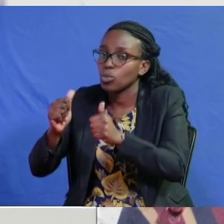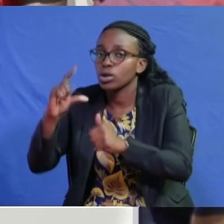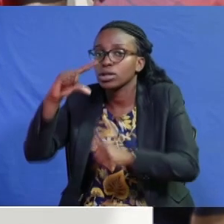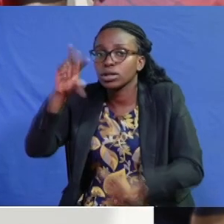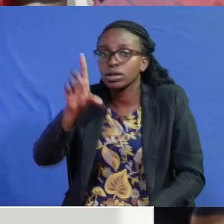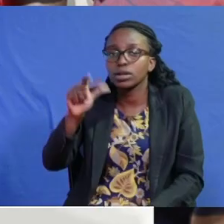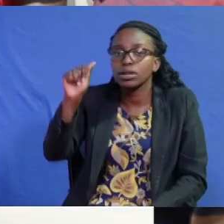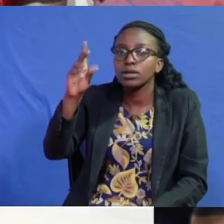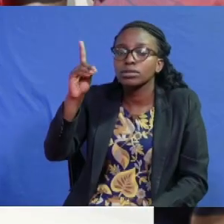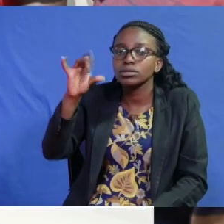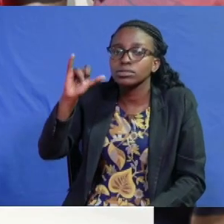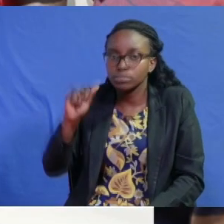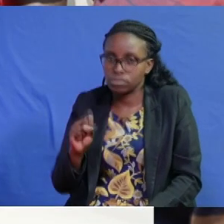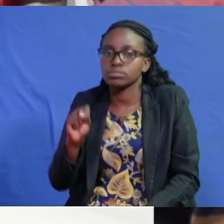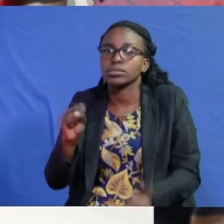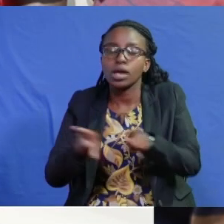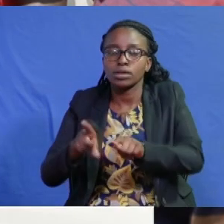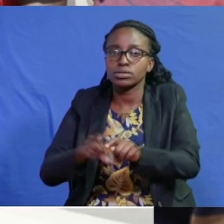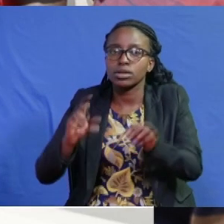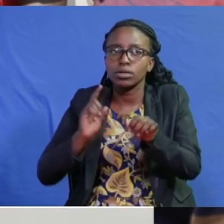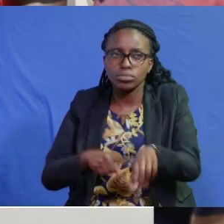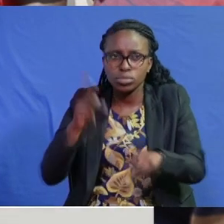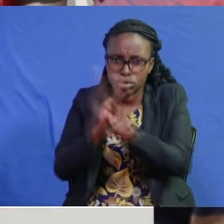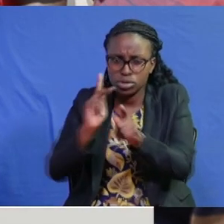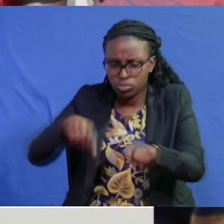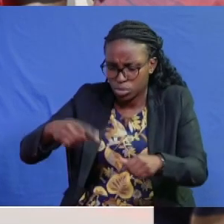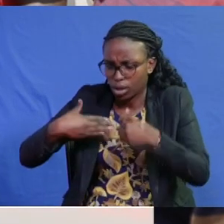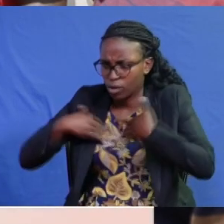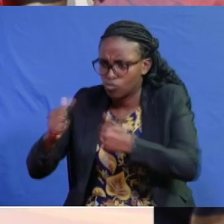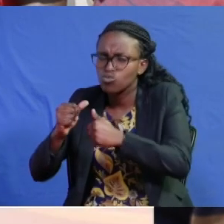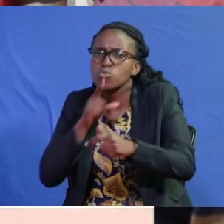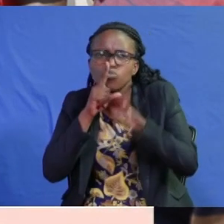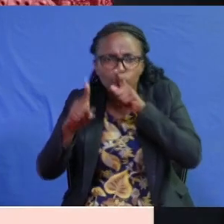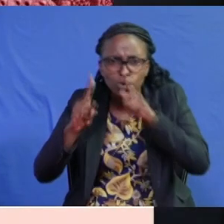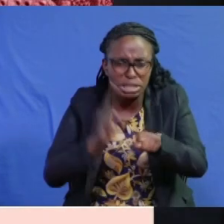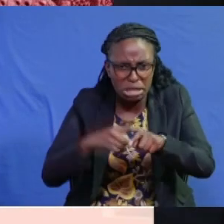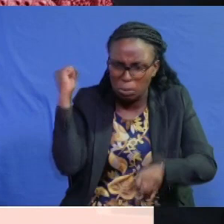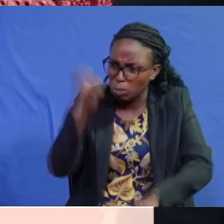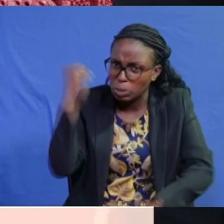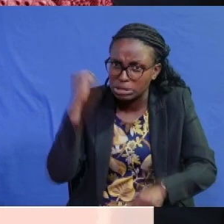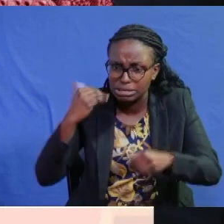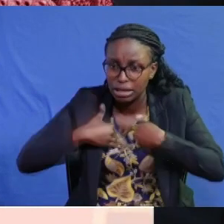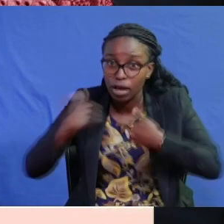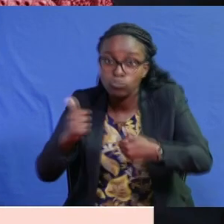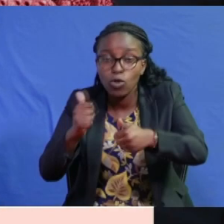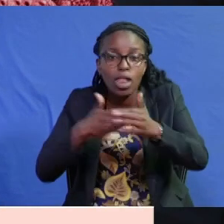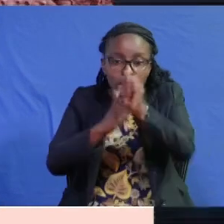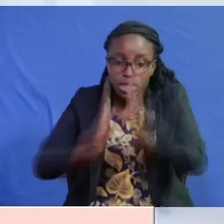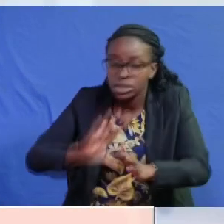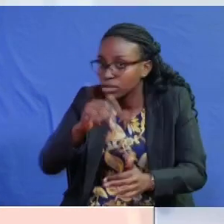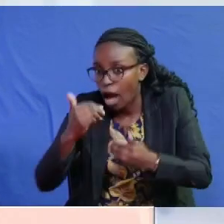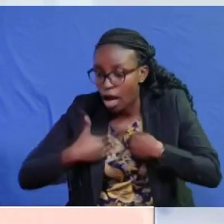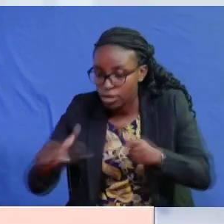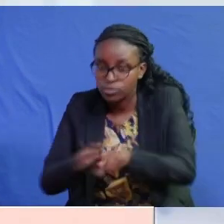that Gachagua's downfall was self-inflicted, warning against divisive politics. Other leaders in attendance emphasized